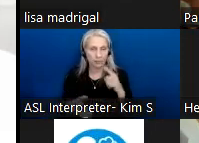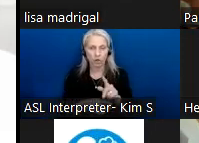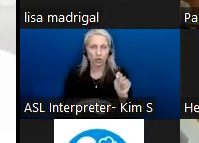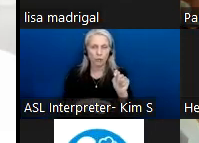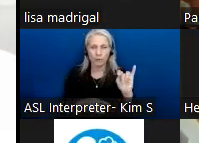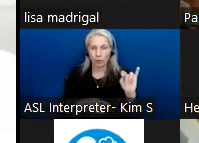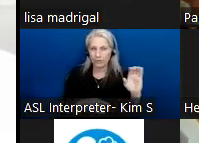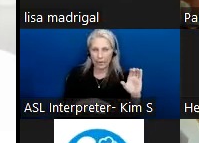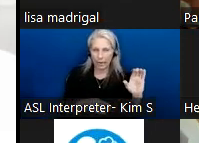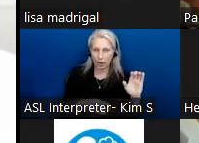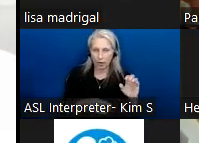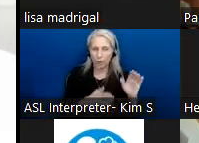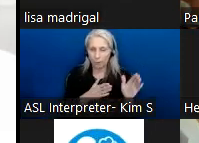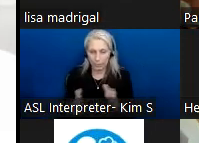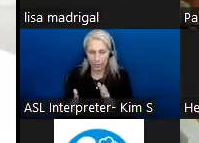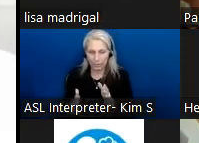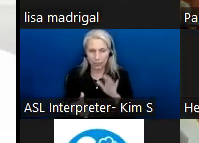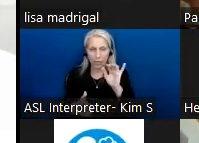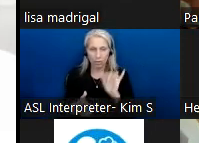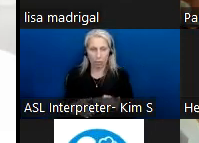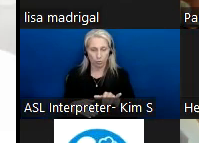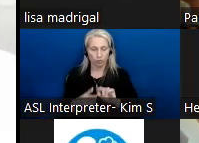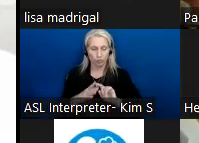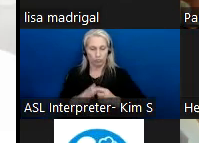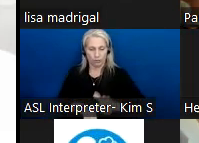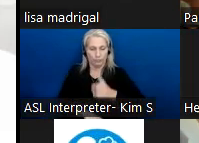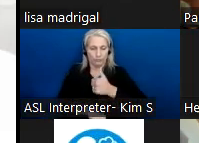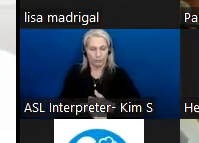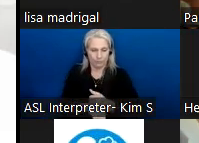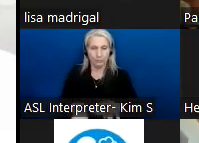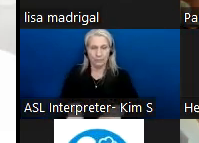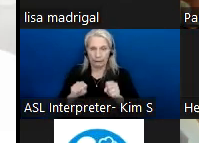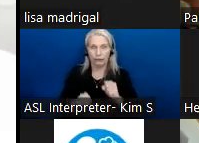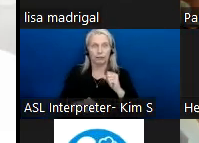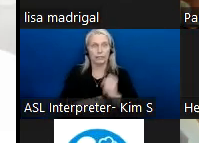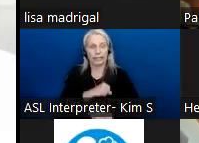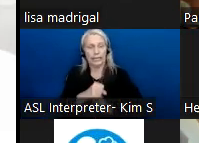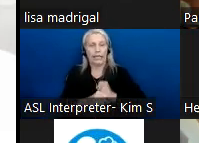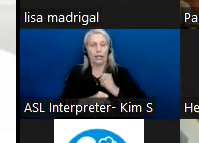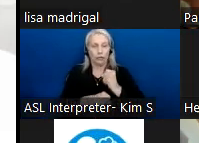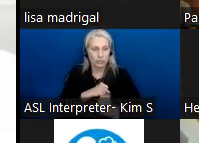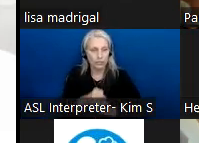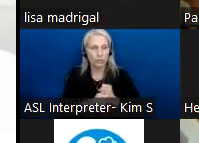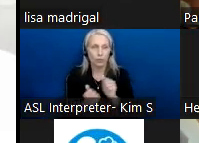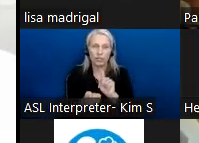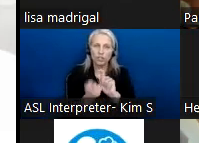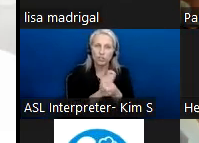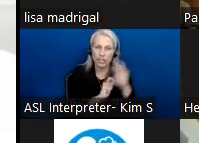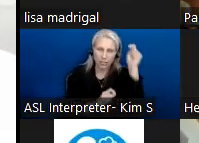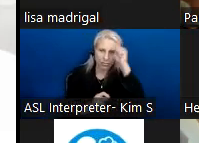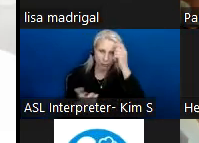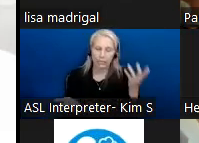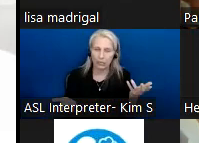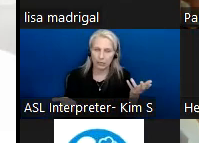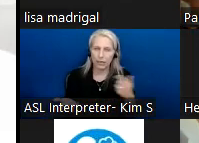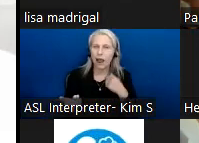plans. And those implementations can take years if you think about change theory. And so